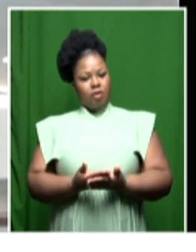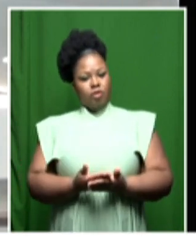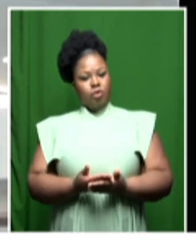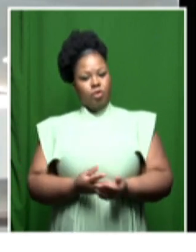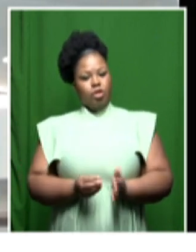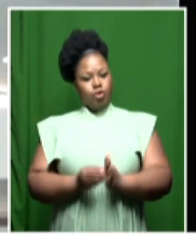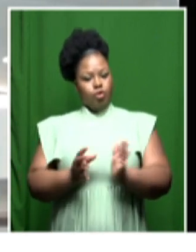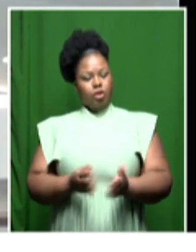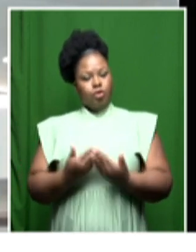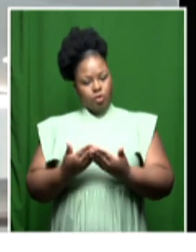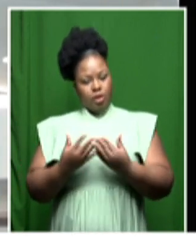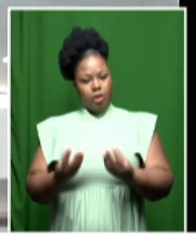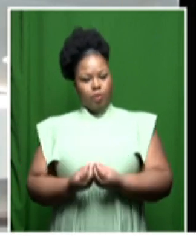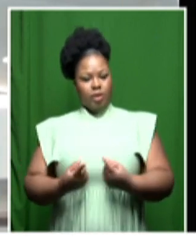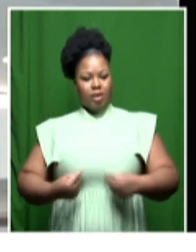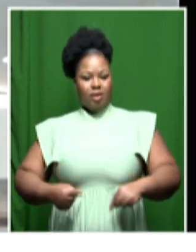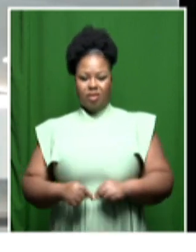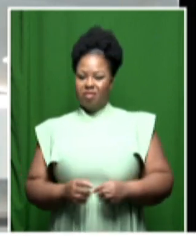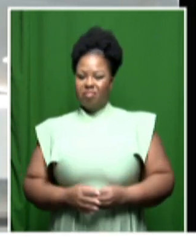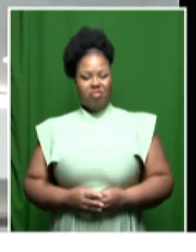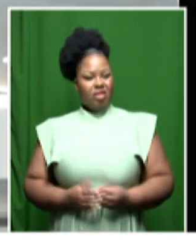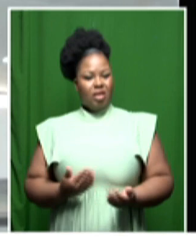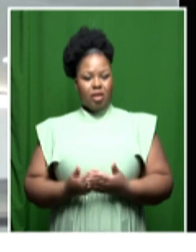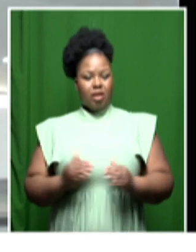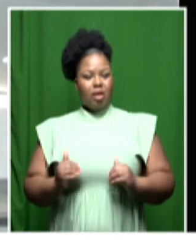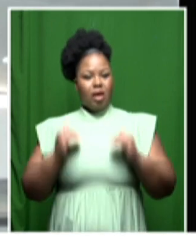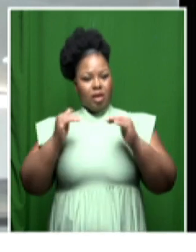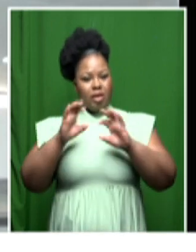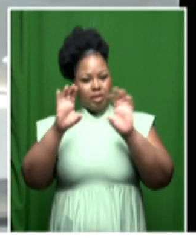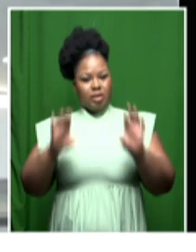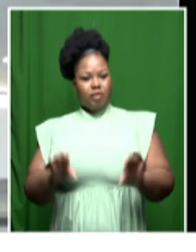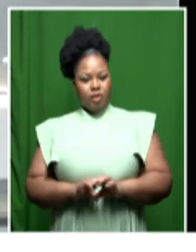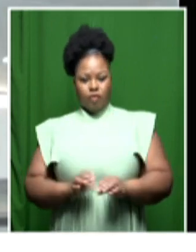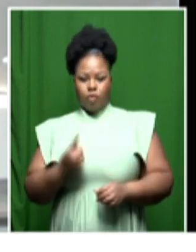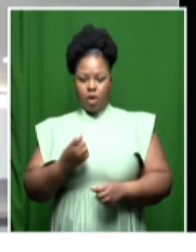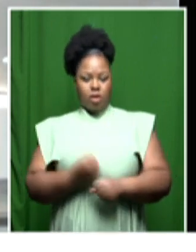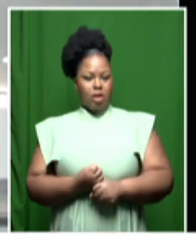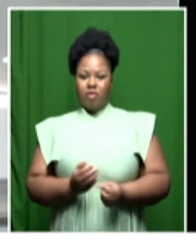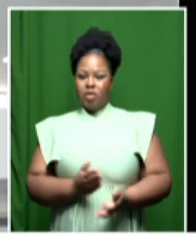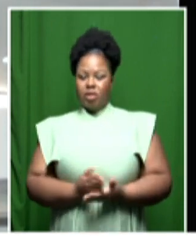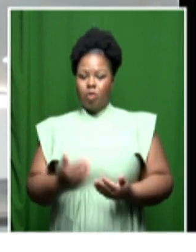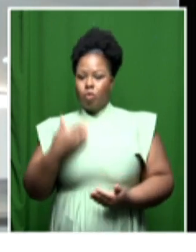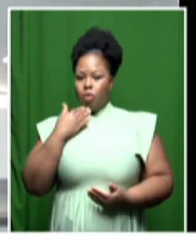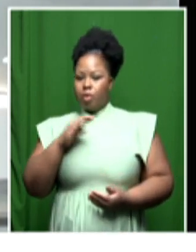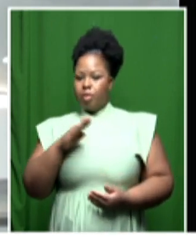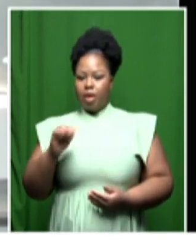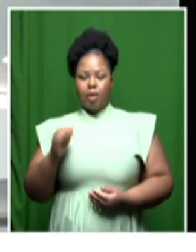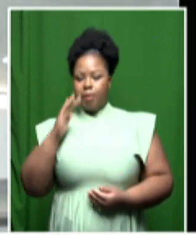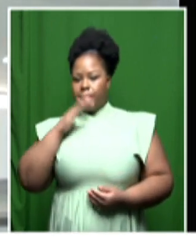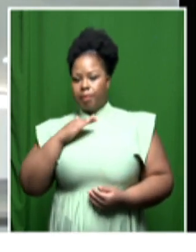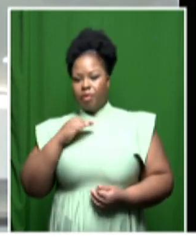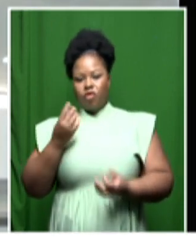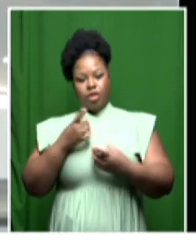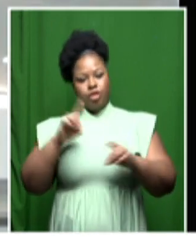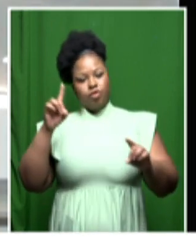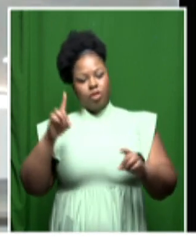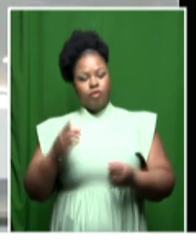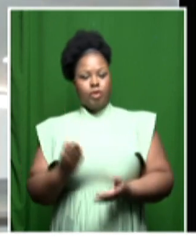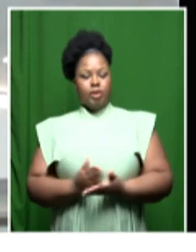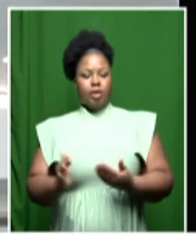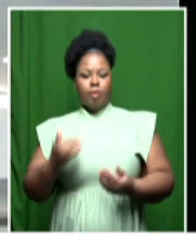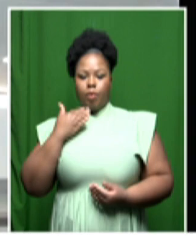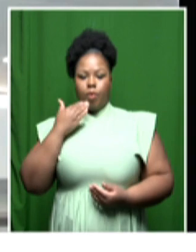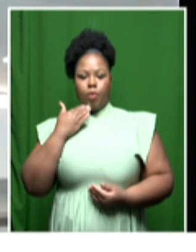the student to study with us. This could be a higher certificate for a year for those that do not have a bachelor pass, or a bachelor degree for those that